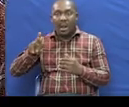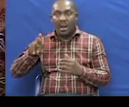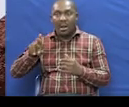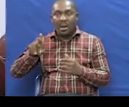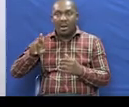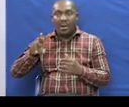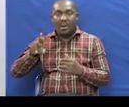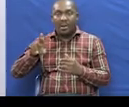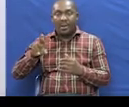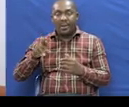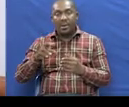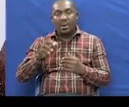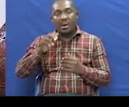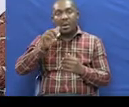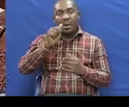3D.